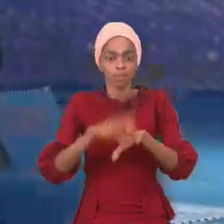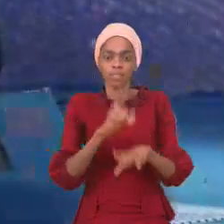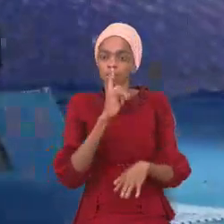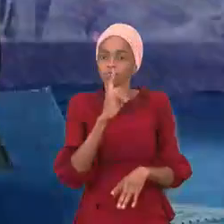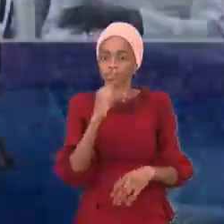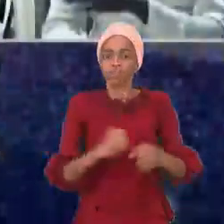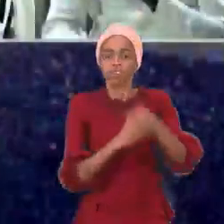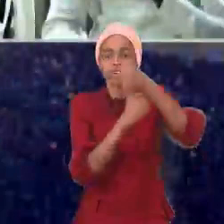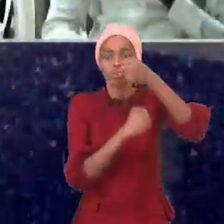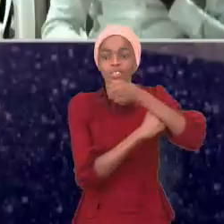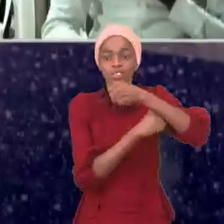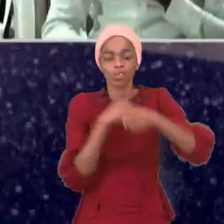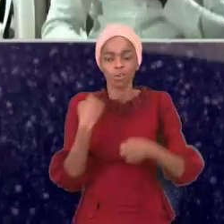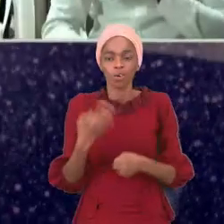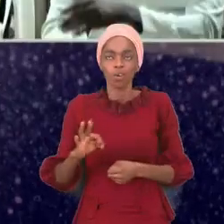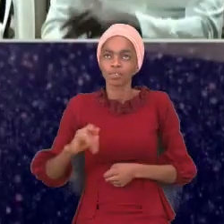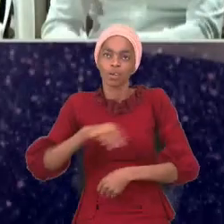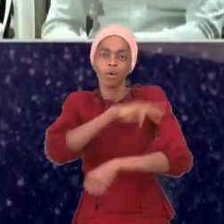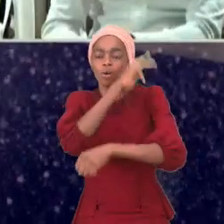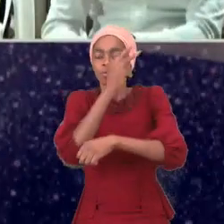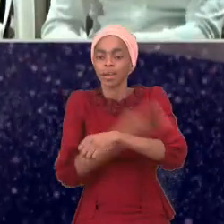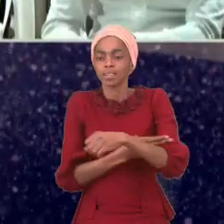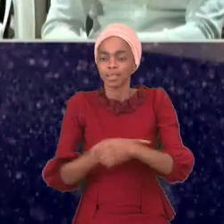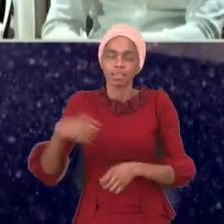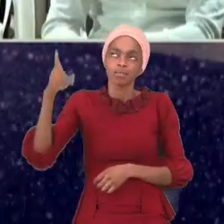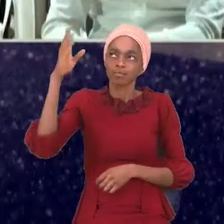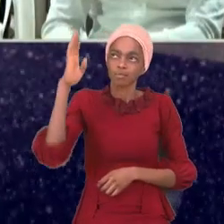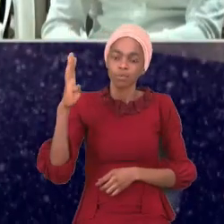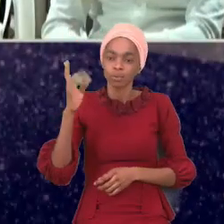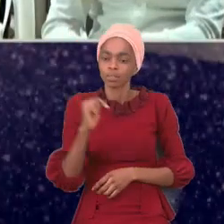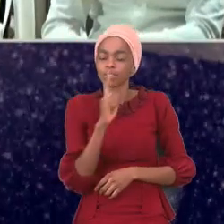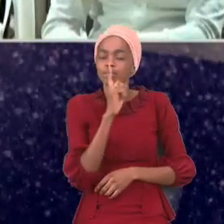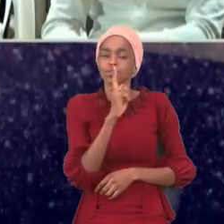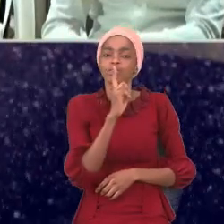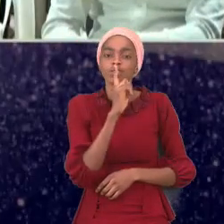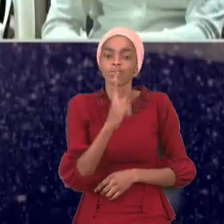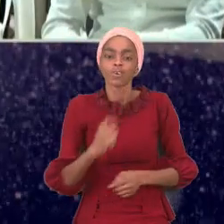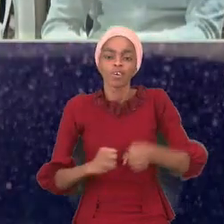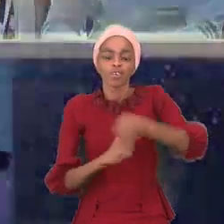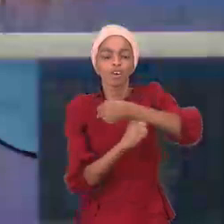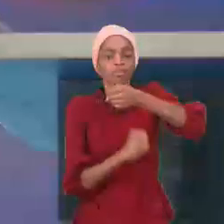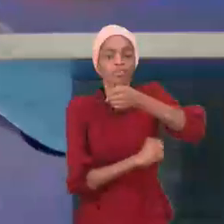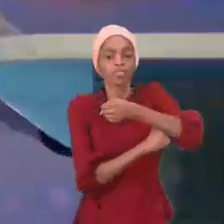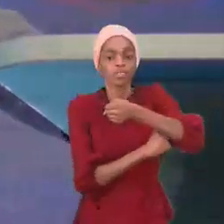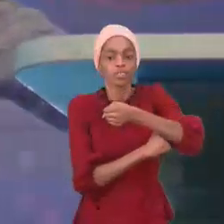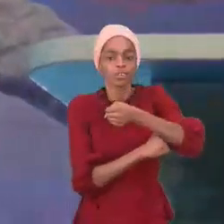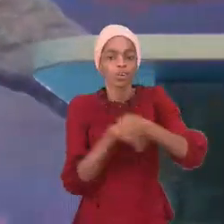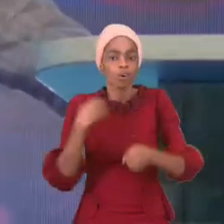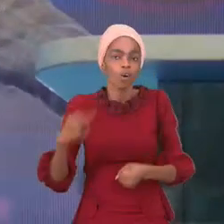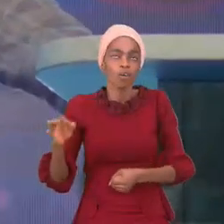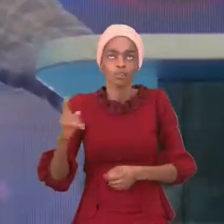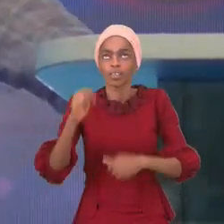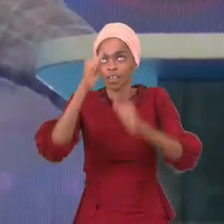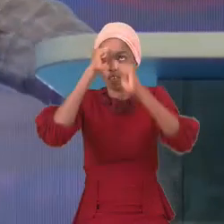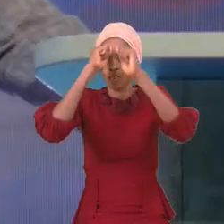foundation of the Almighty God, the sure foundation of the